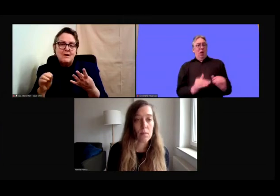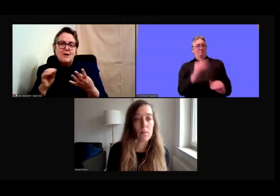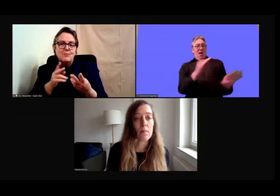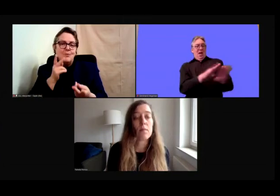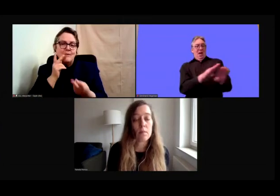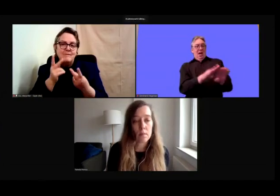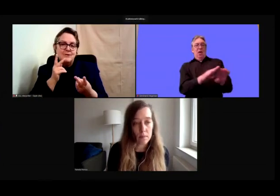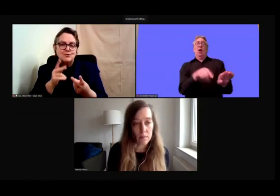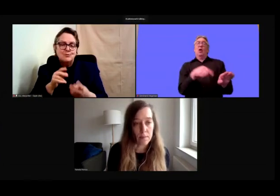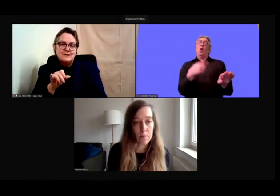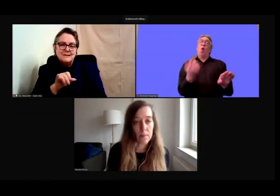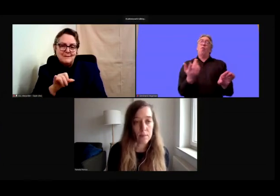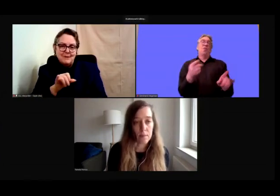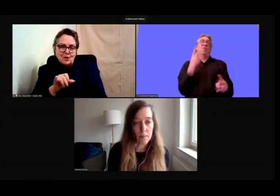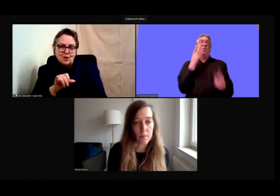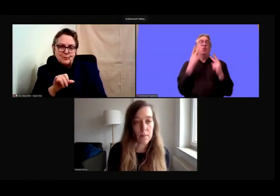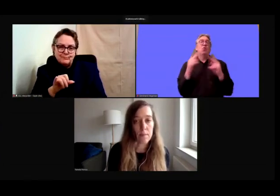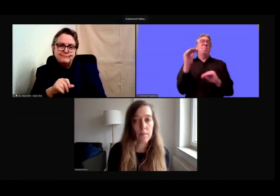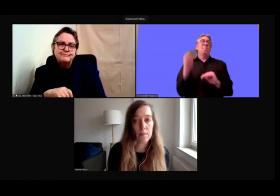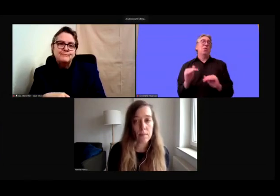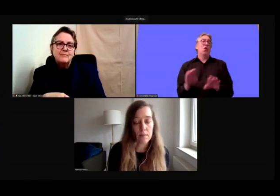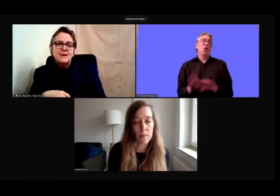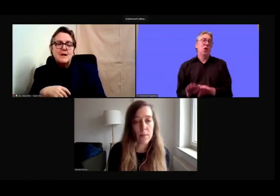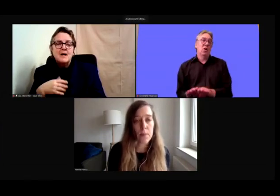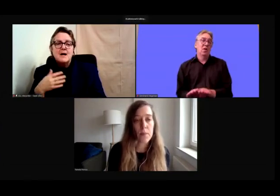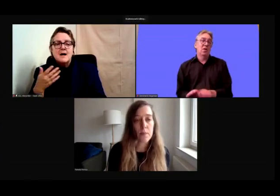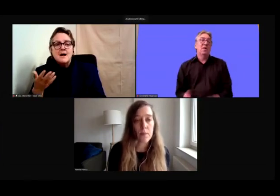topological ones.